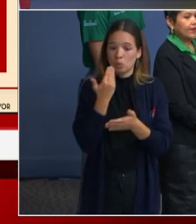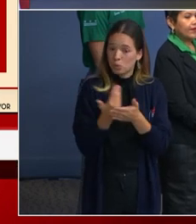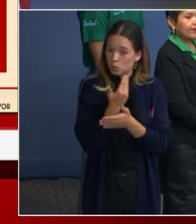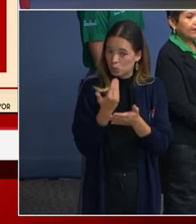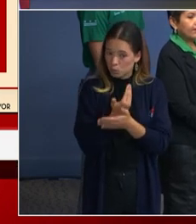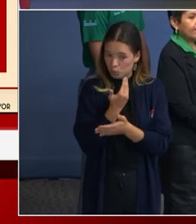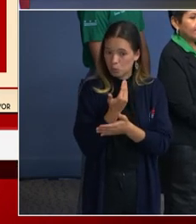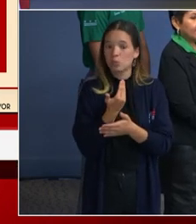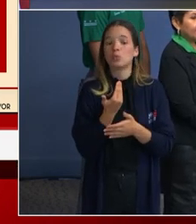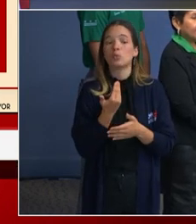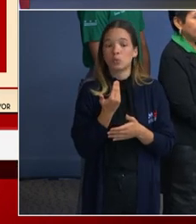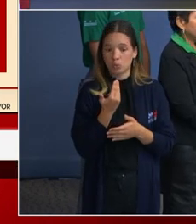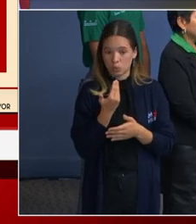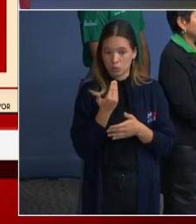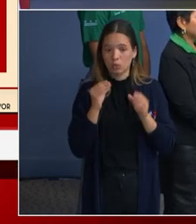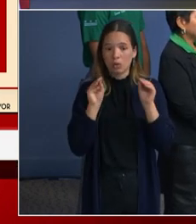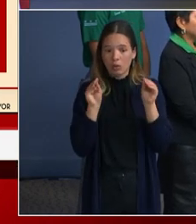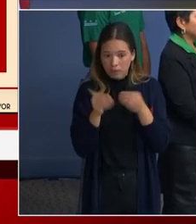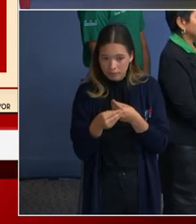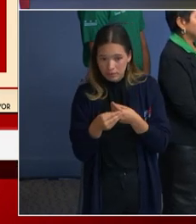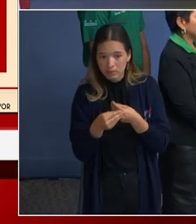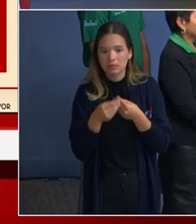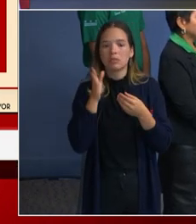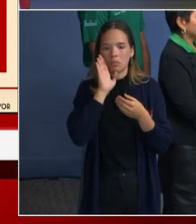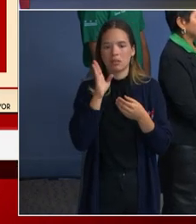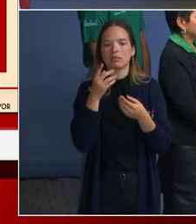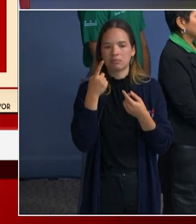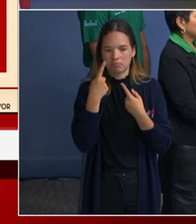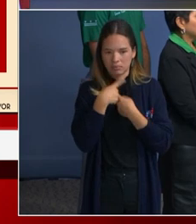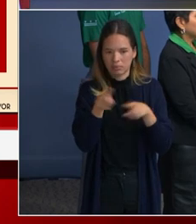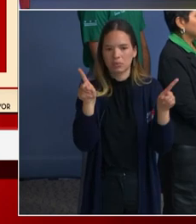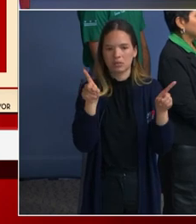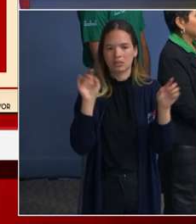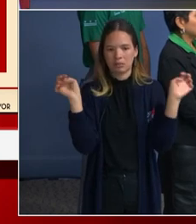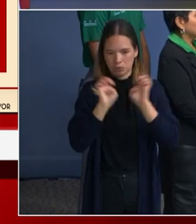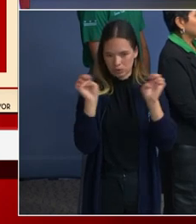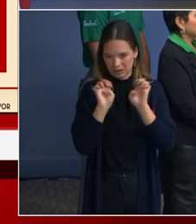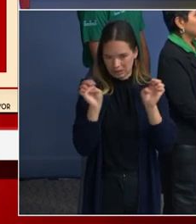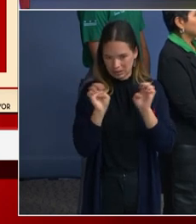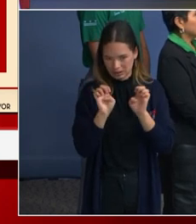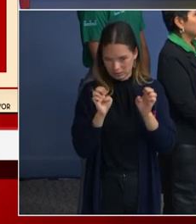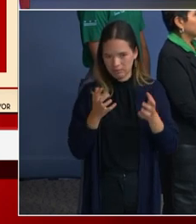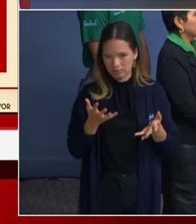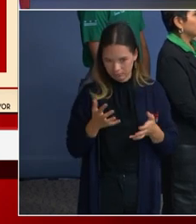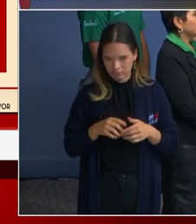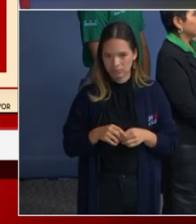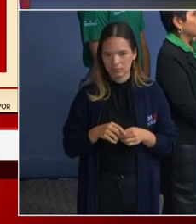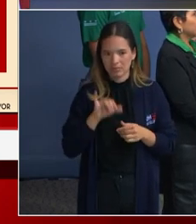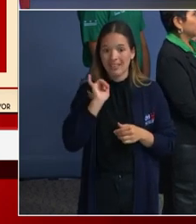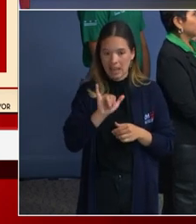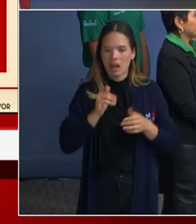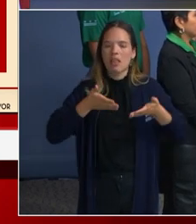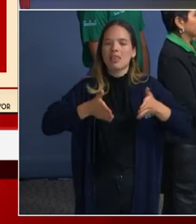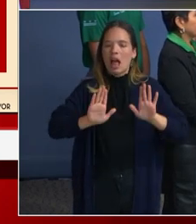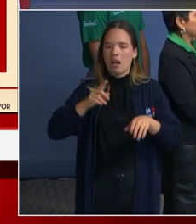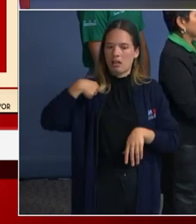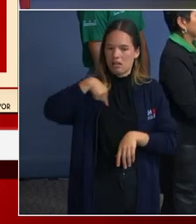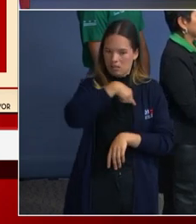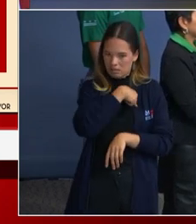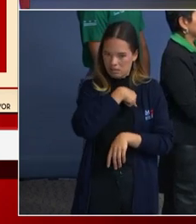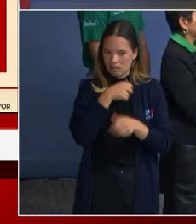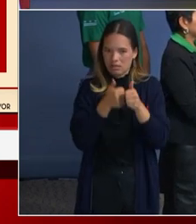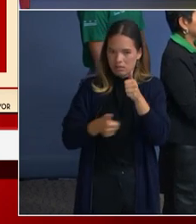public emergency. And this public emergency will give my administration the following authority: